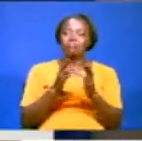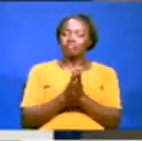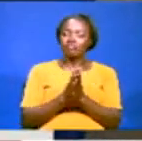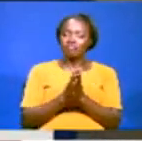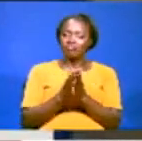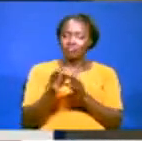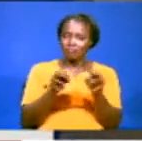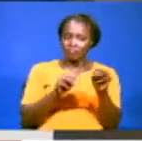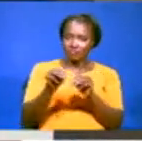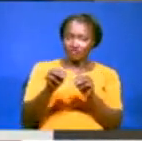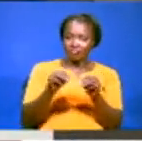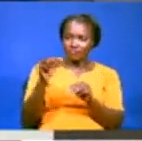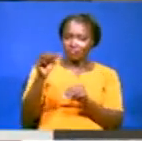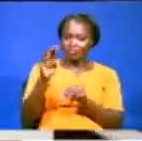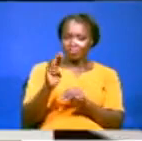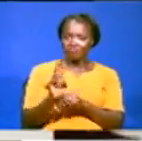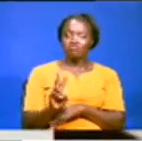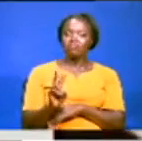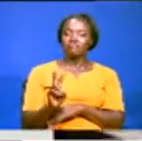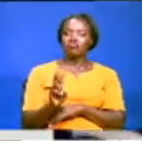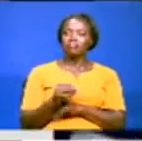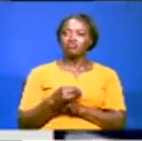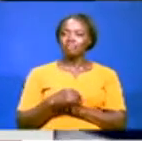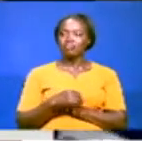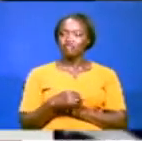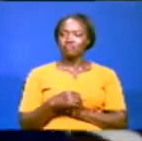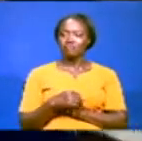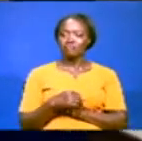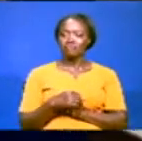mitigate gender-based violence. Jacqueline Masharia for Lunchtime News.